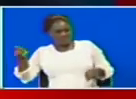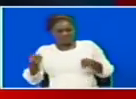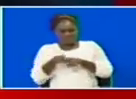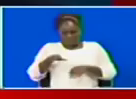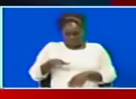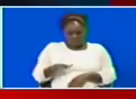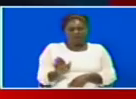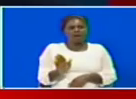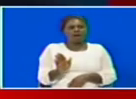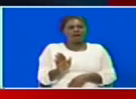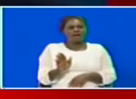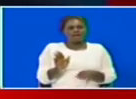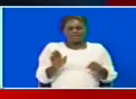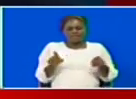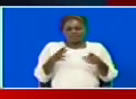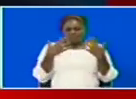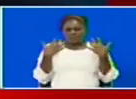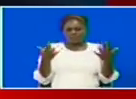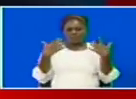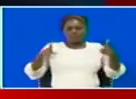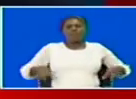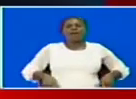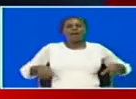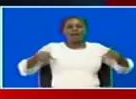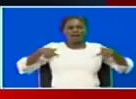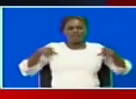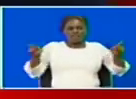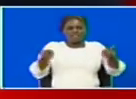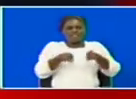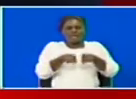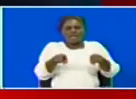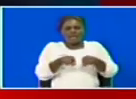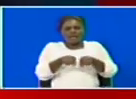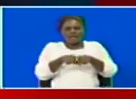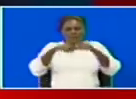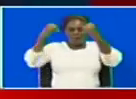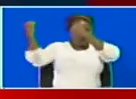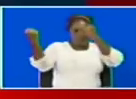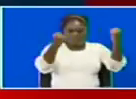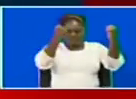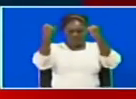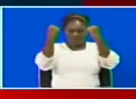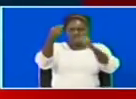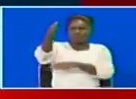they are infused with the Breath of Life by the same Almighty